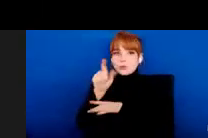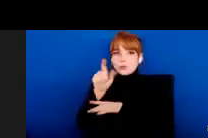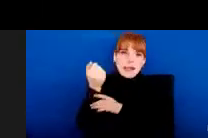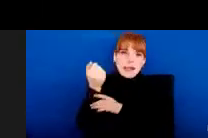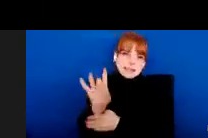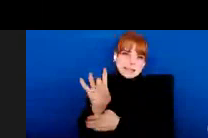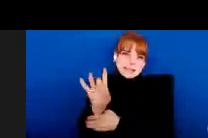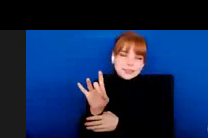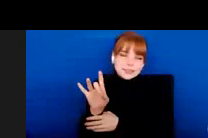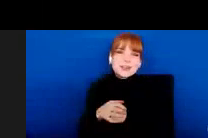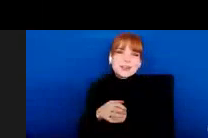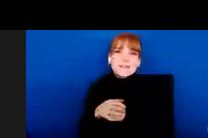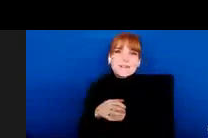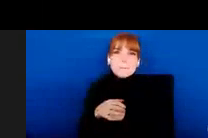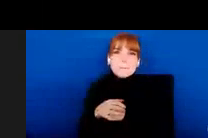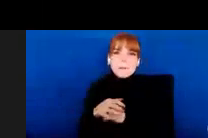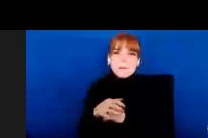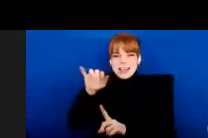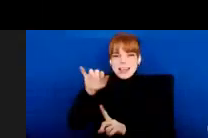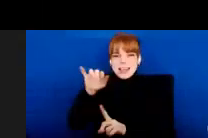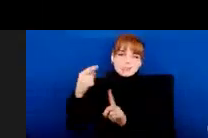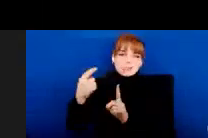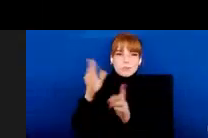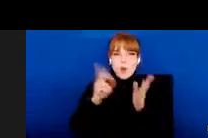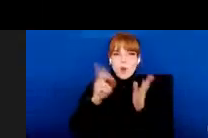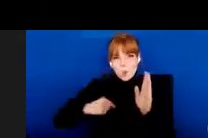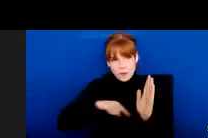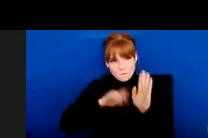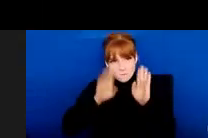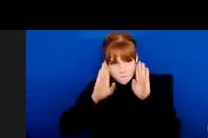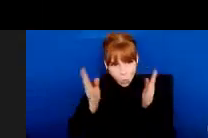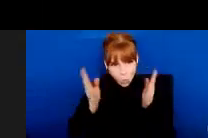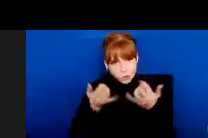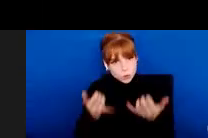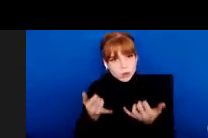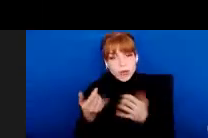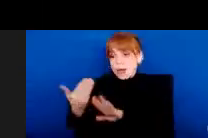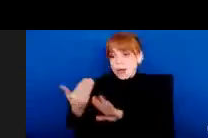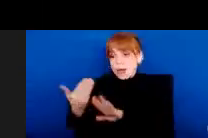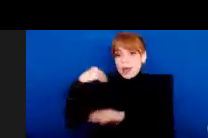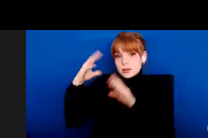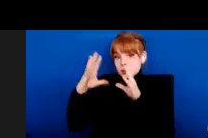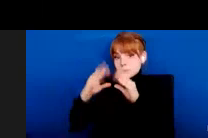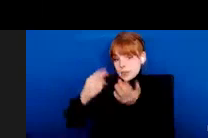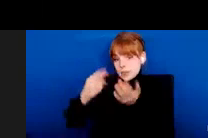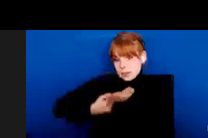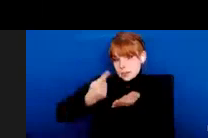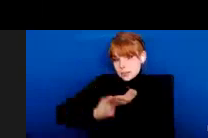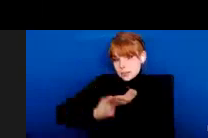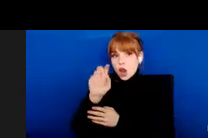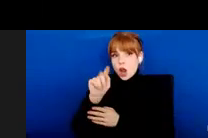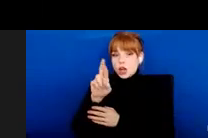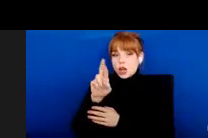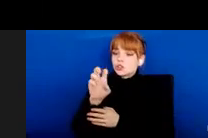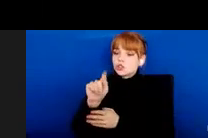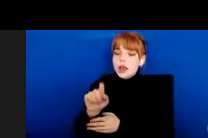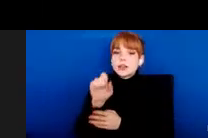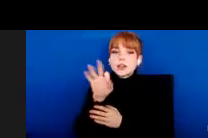Just that is going to be kind of the scope here. We did talk last time about contrast of graphical